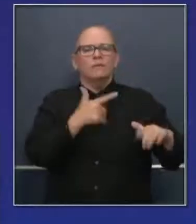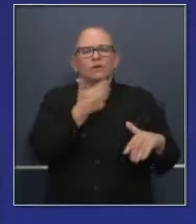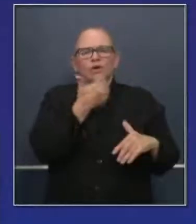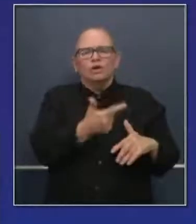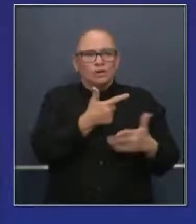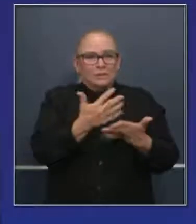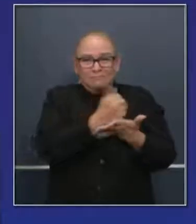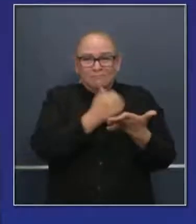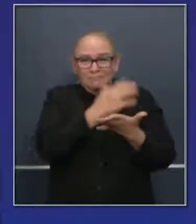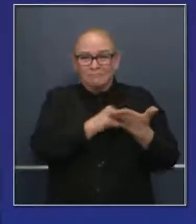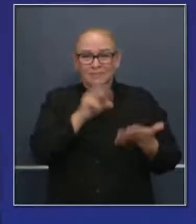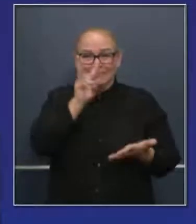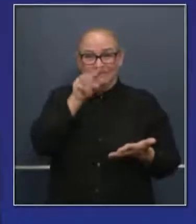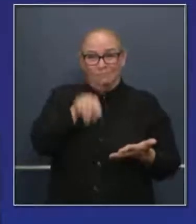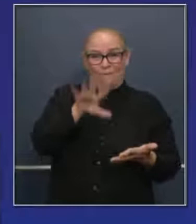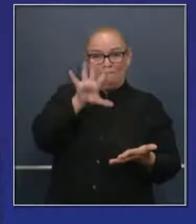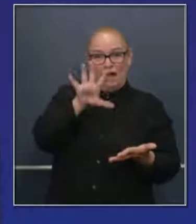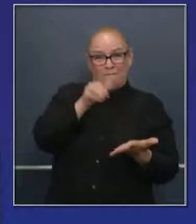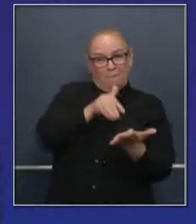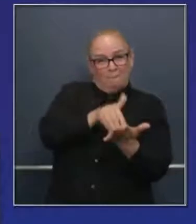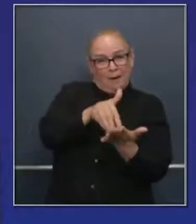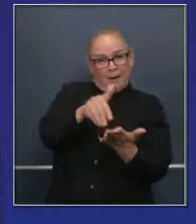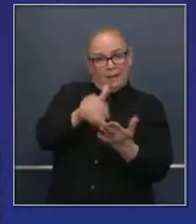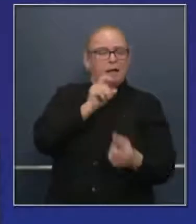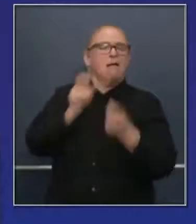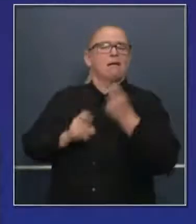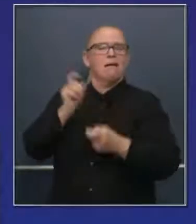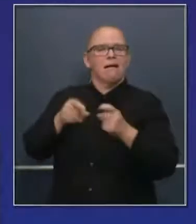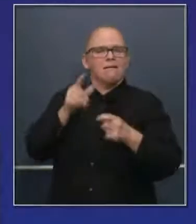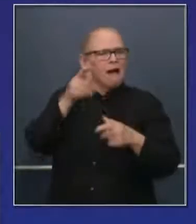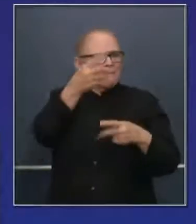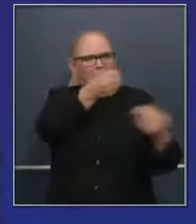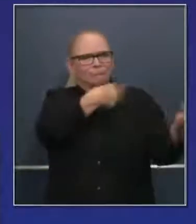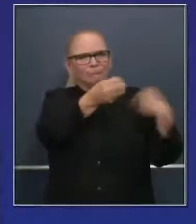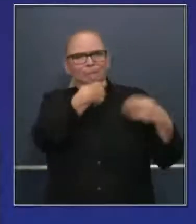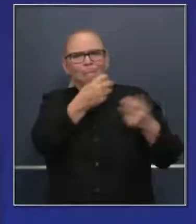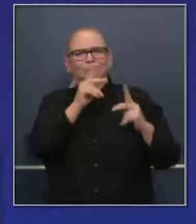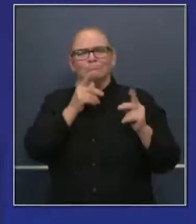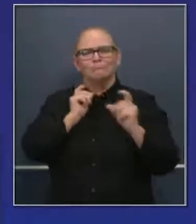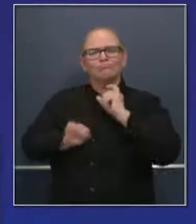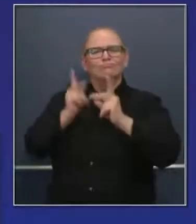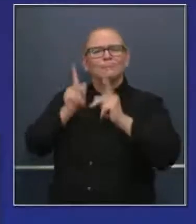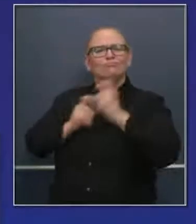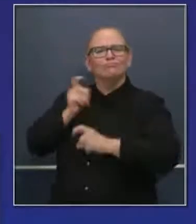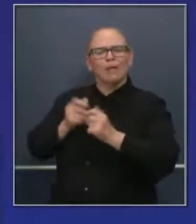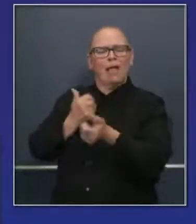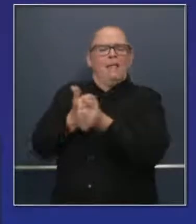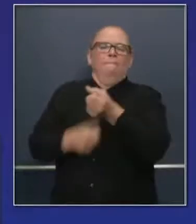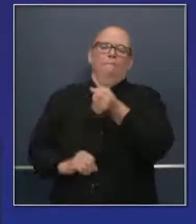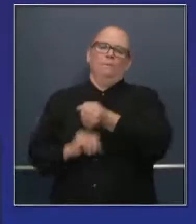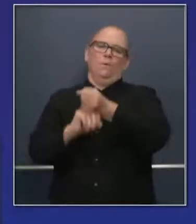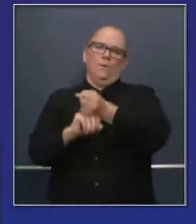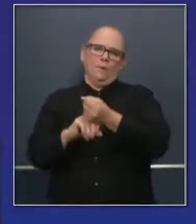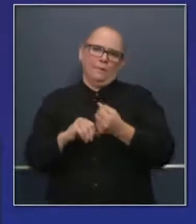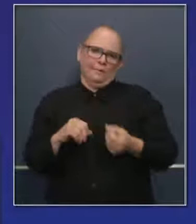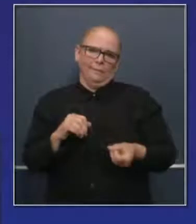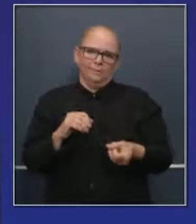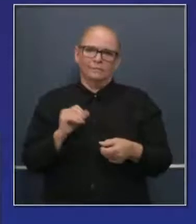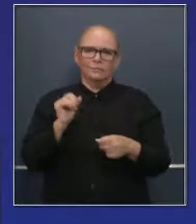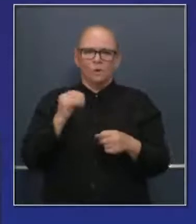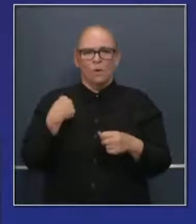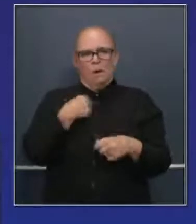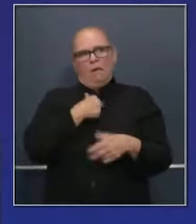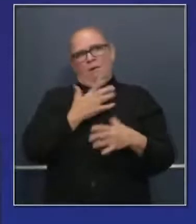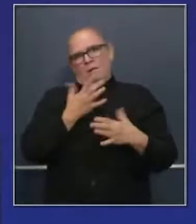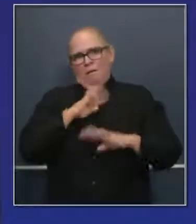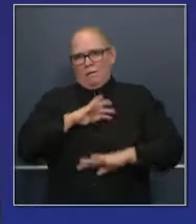of additional resources that philanthropy has brought to the table to supplement or increase, rather, the $52